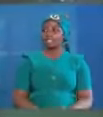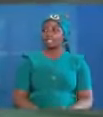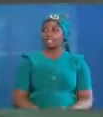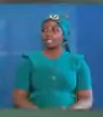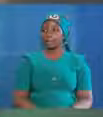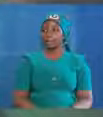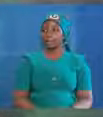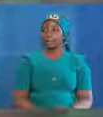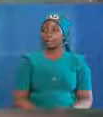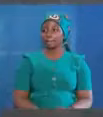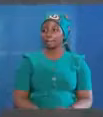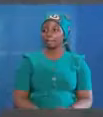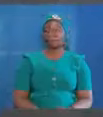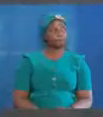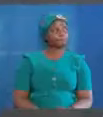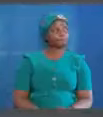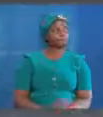Komajira ni Donald Omondi Obuya.